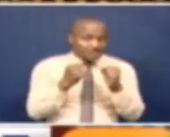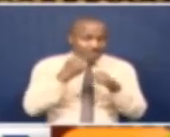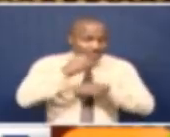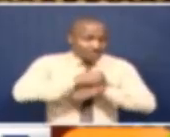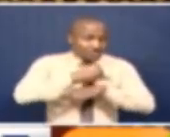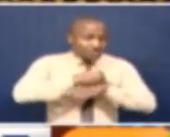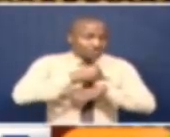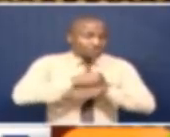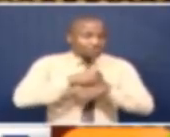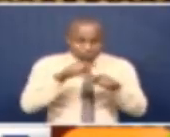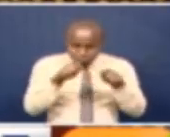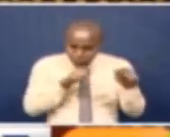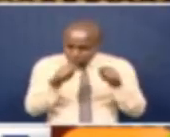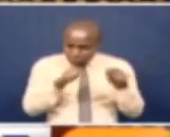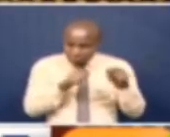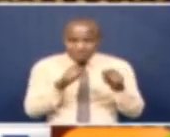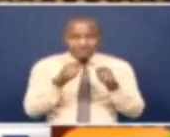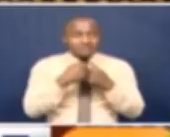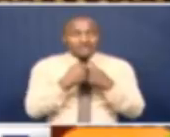to mitigate some of our challenges.